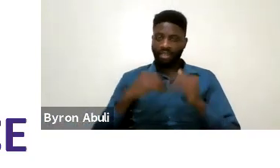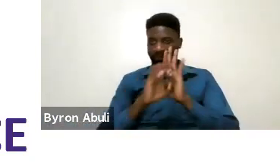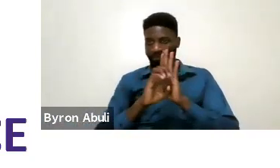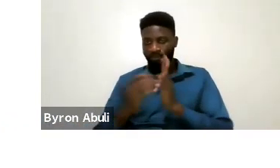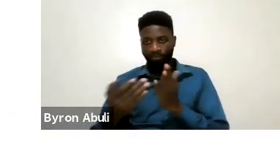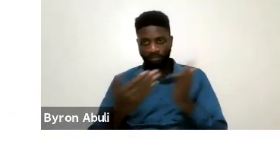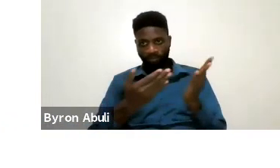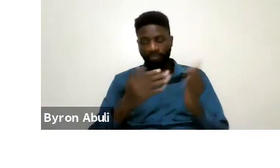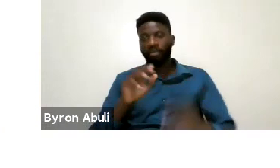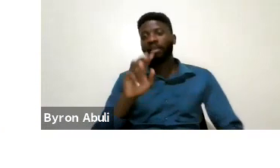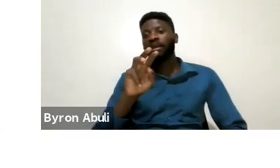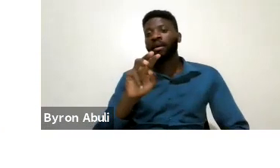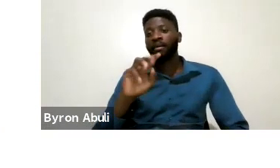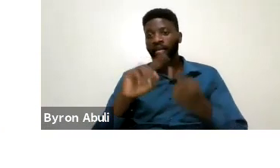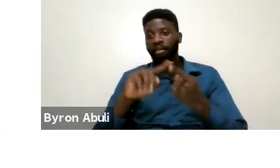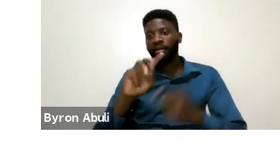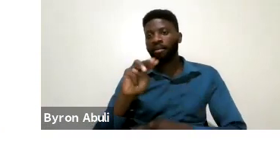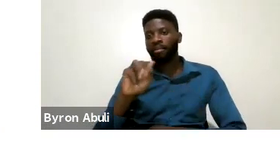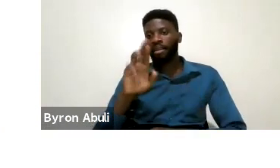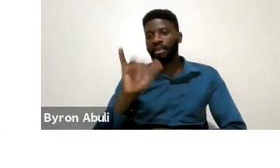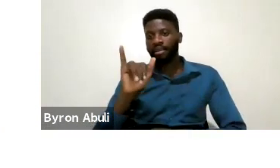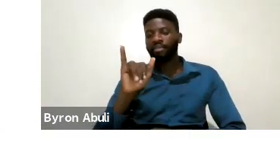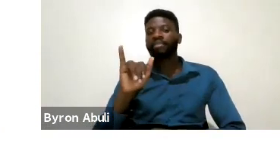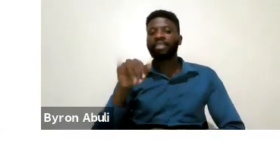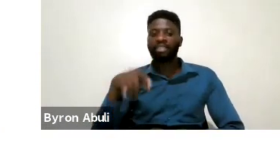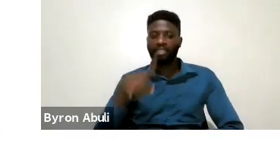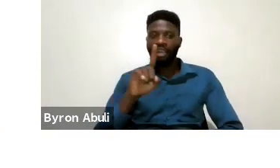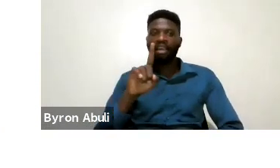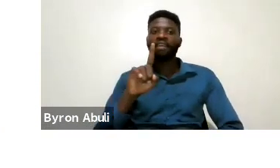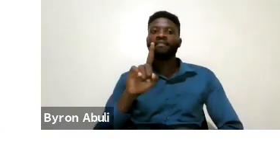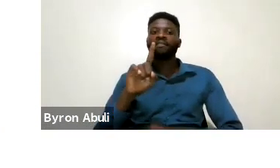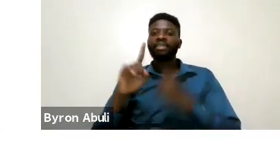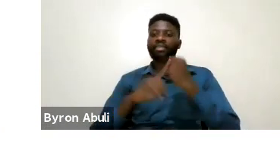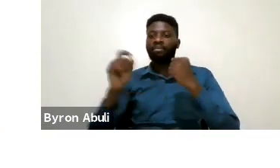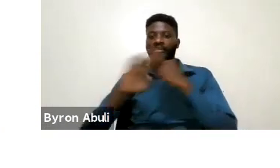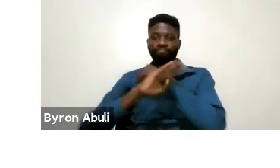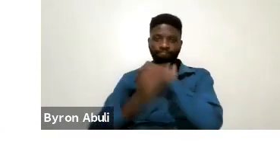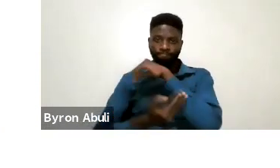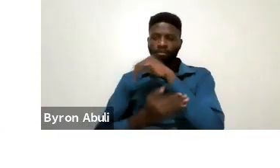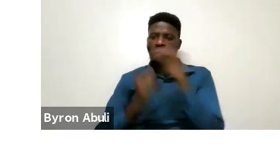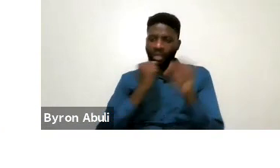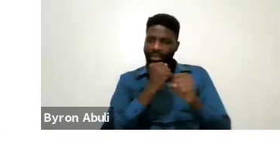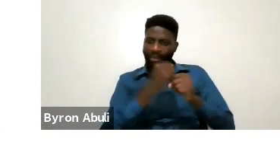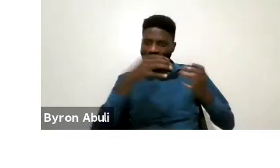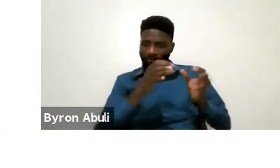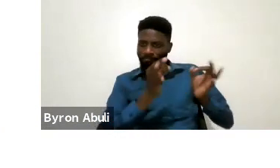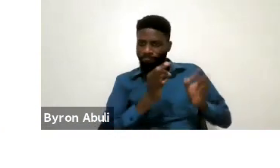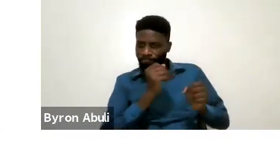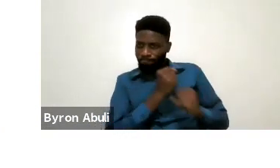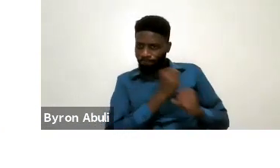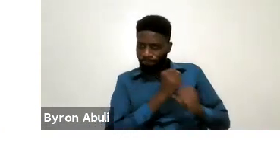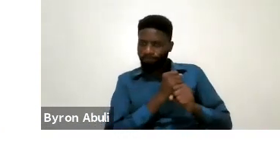working in an accounting firm, she applies for a senior position that has just opened up. Despite her having more experience